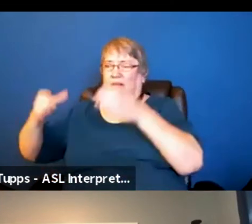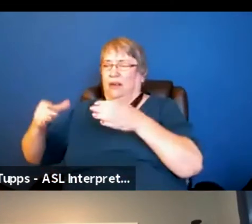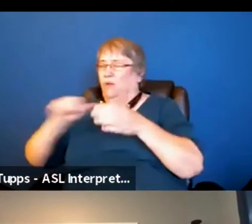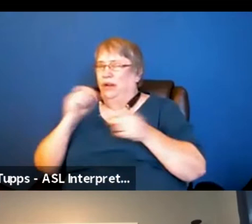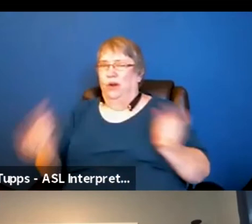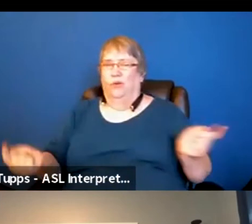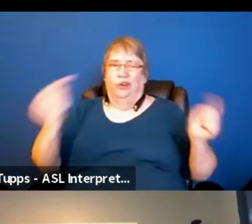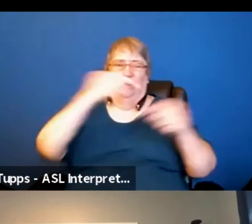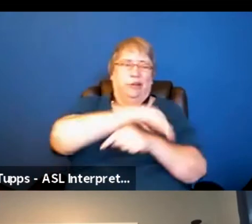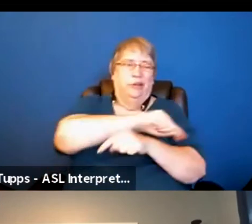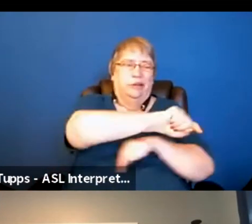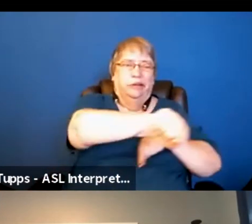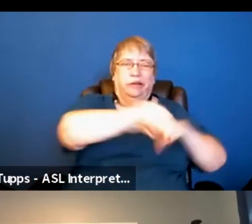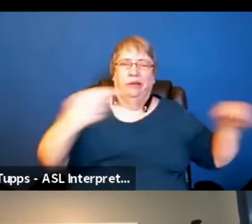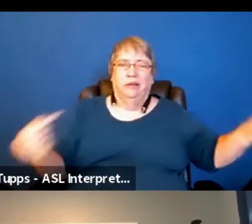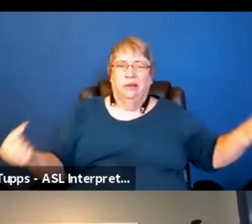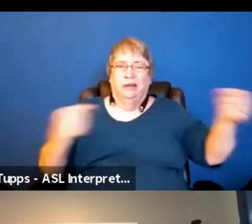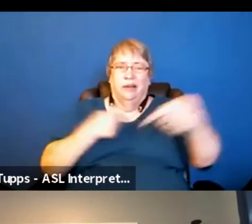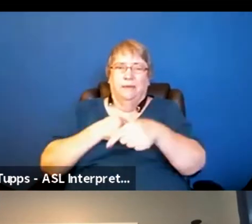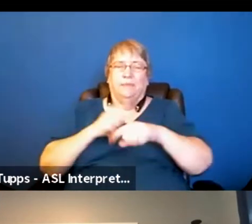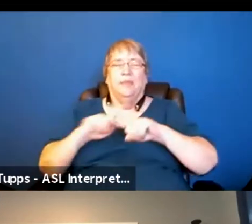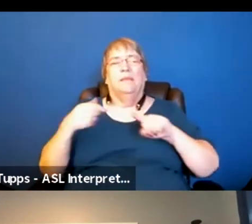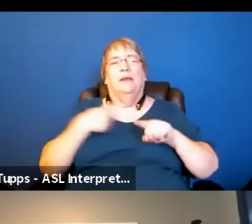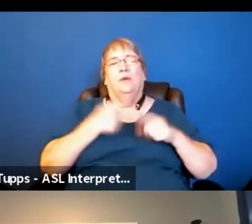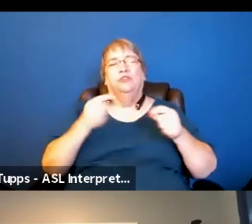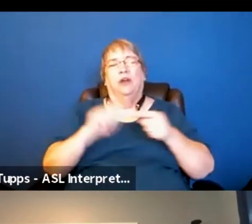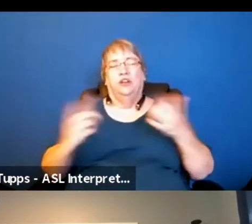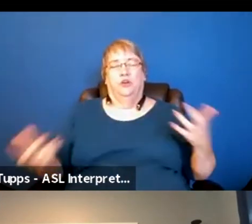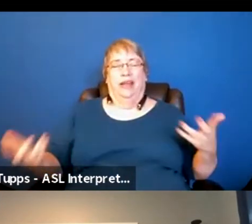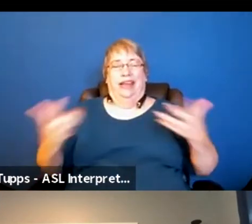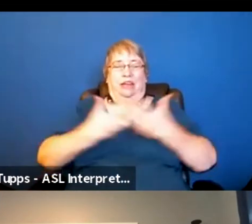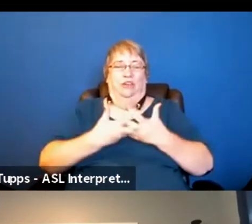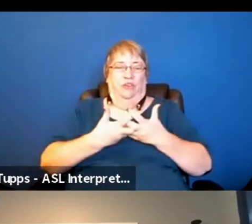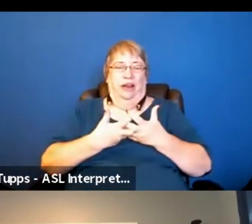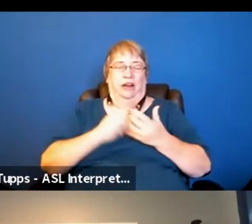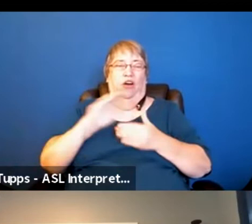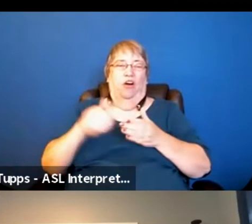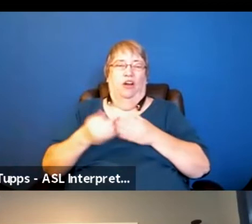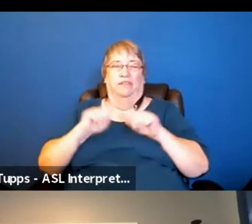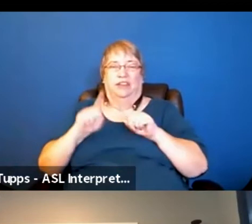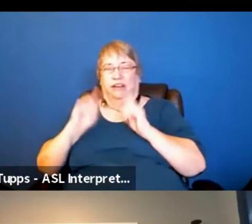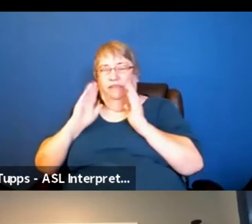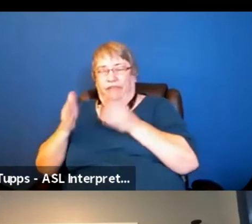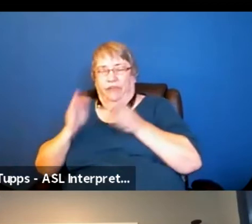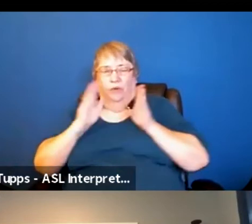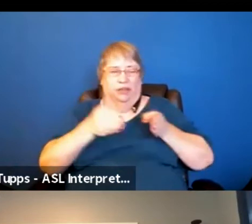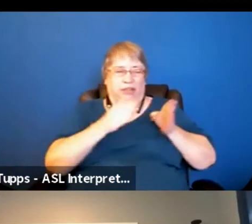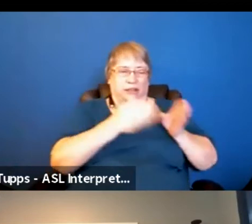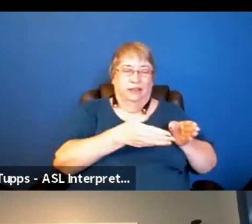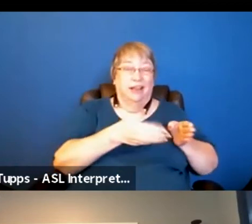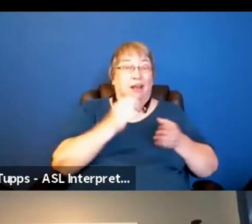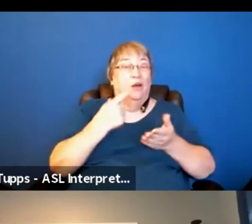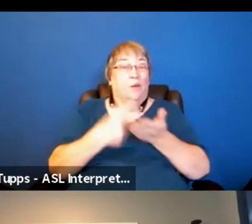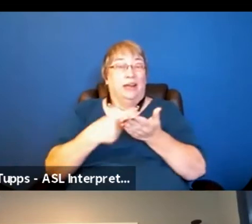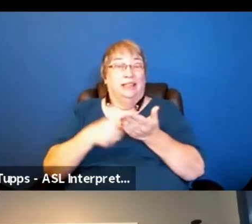to go into the direction of integrating those efforts in the future, and that came up in the task force as well.